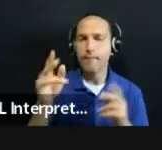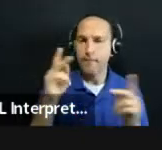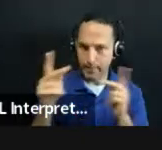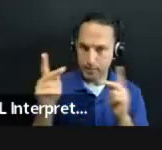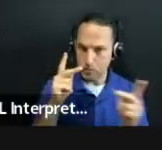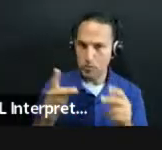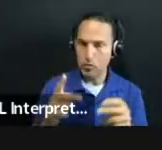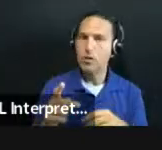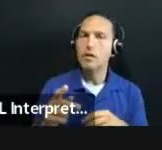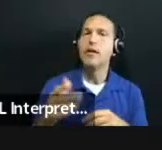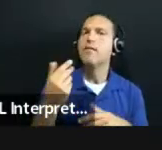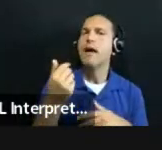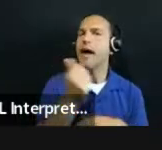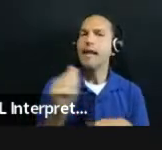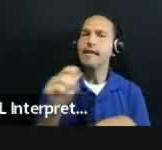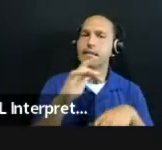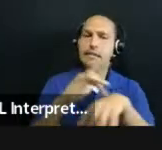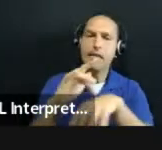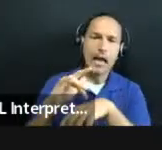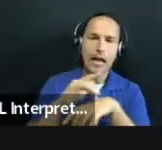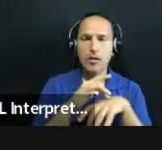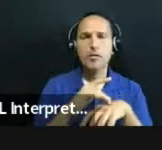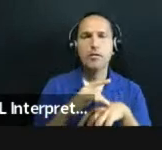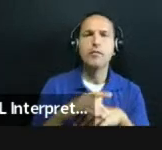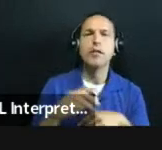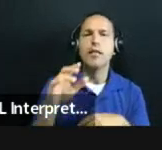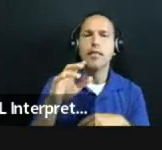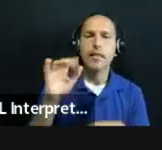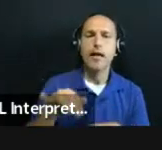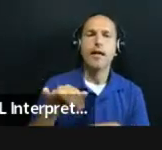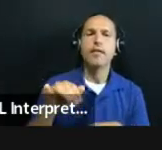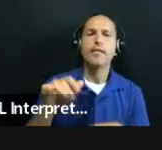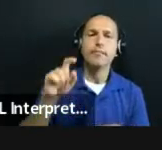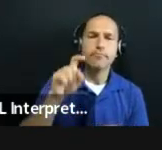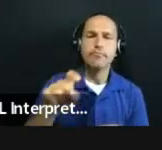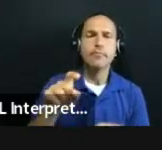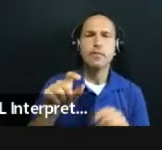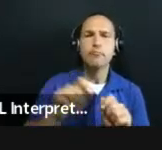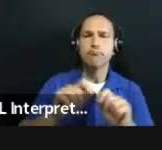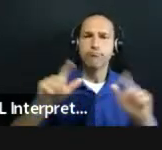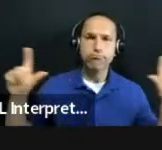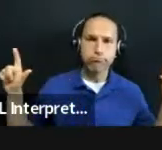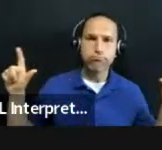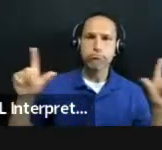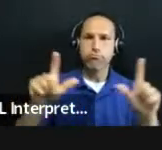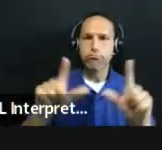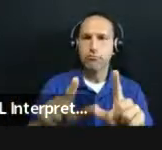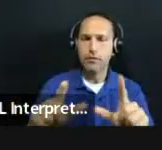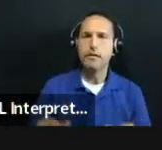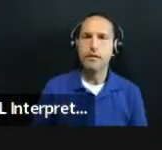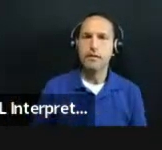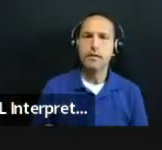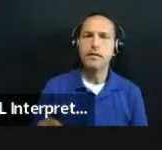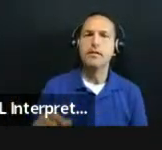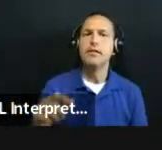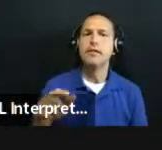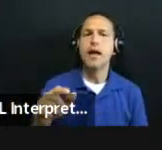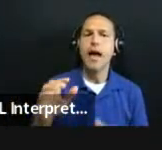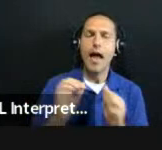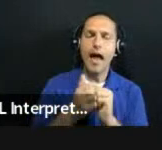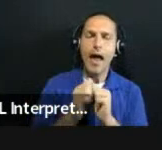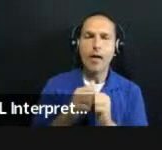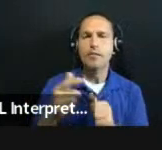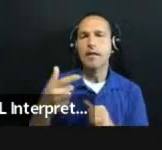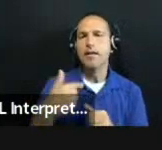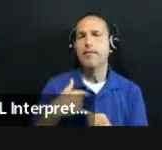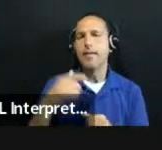are touch gestures, such as pinch to zoom, there should be on-screen controls, such as a zoom in and a zoom out button